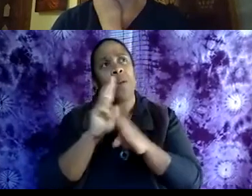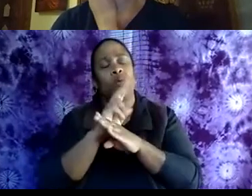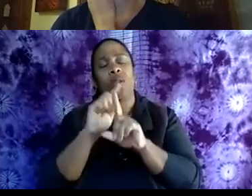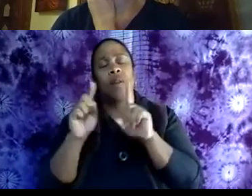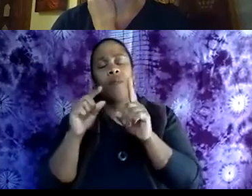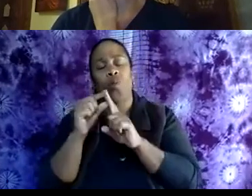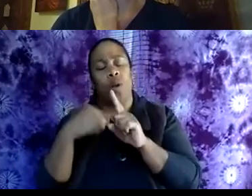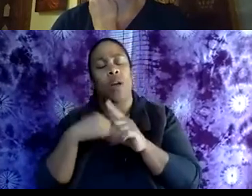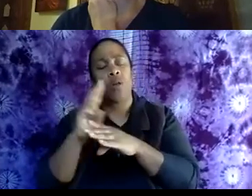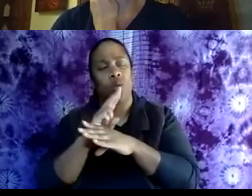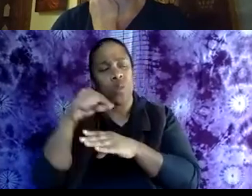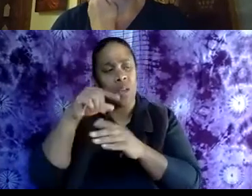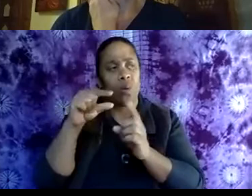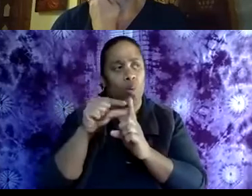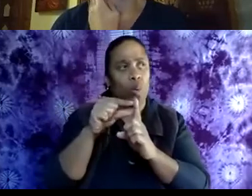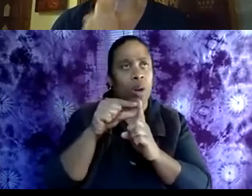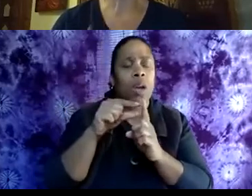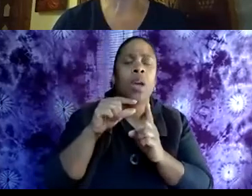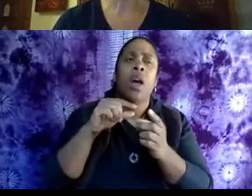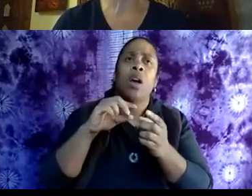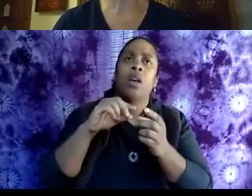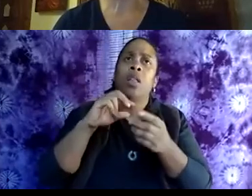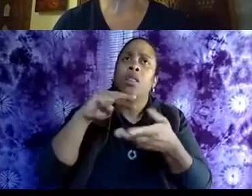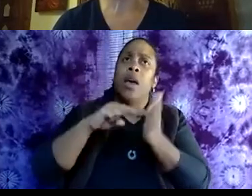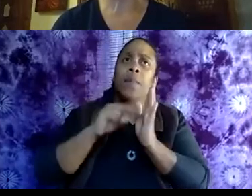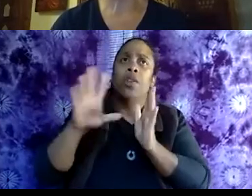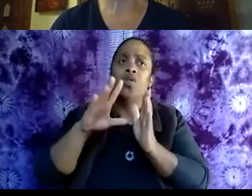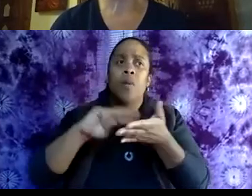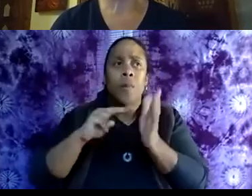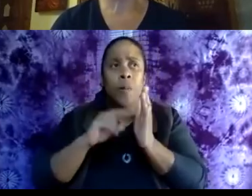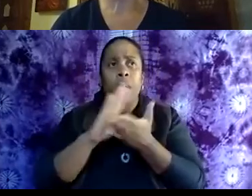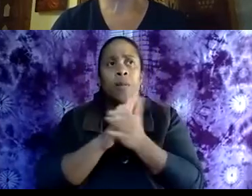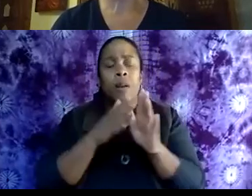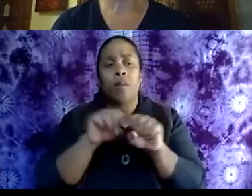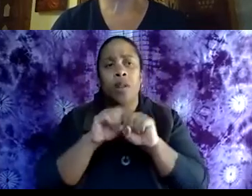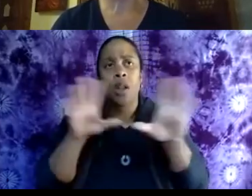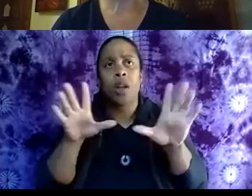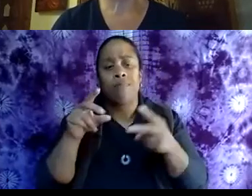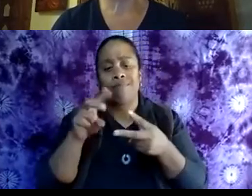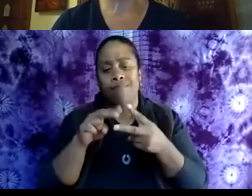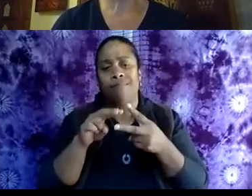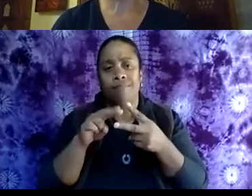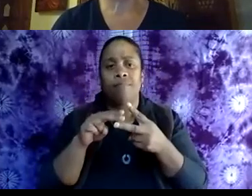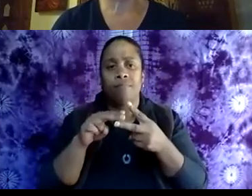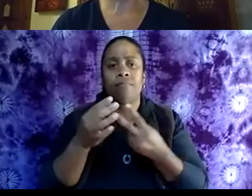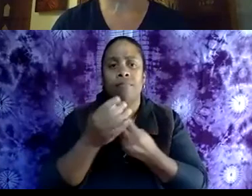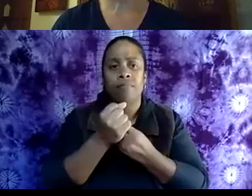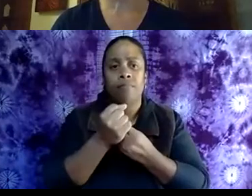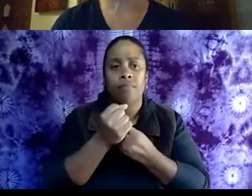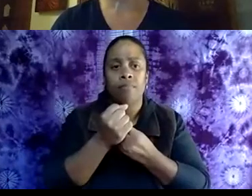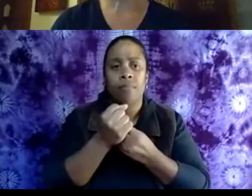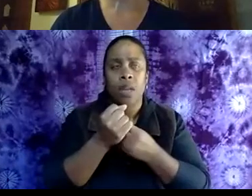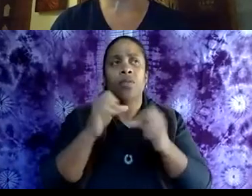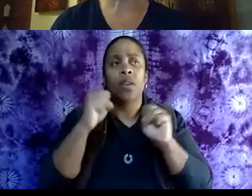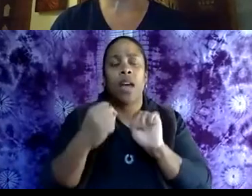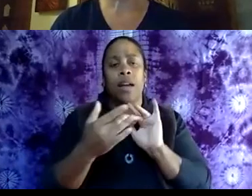I use, then your purpose also becomes clear. So these two things are intertwined. And again, you can get a hold of me